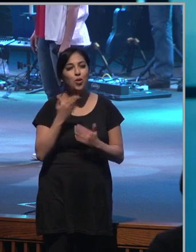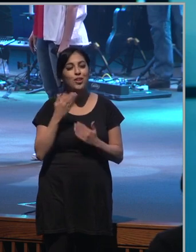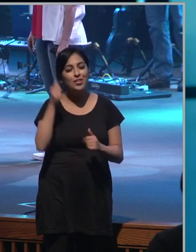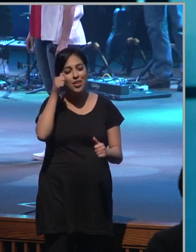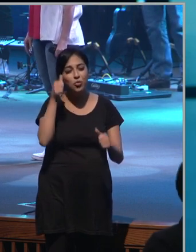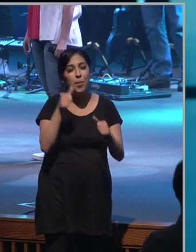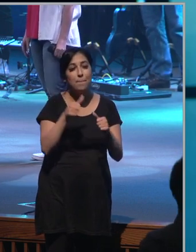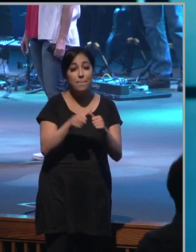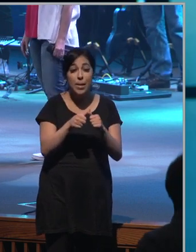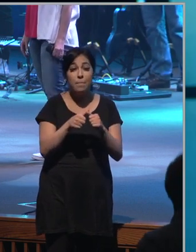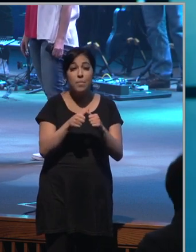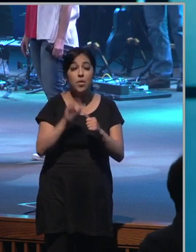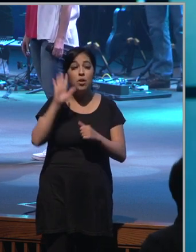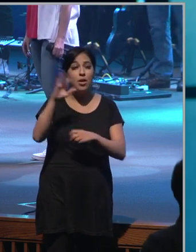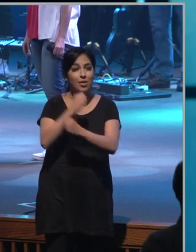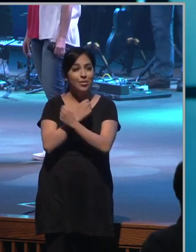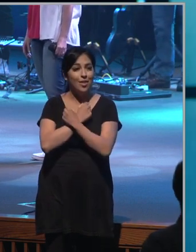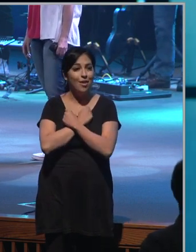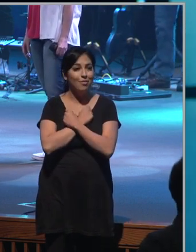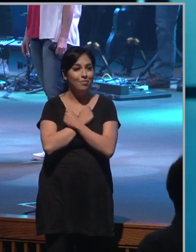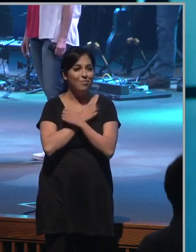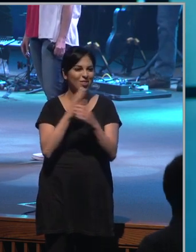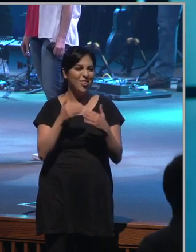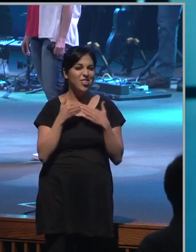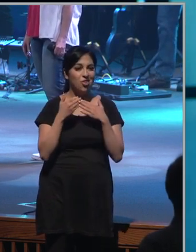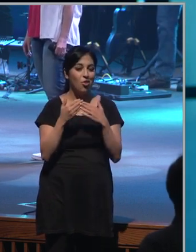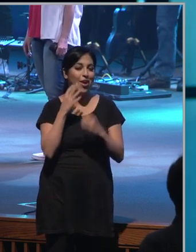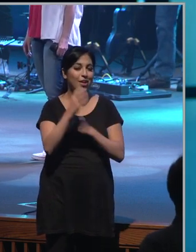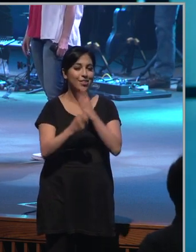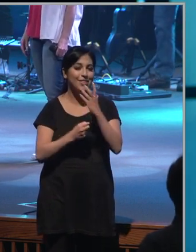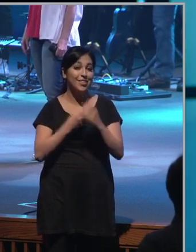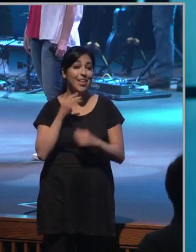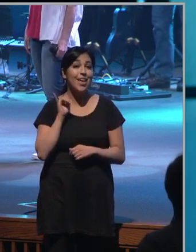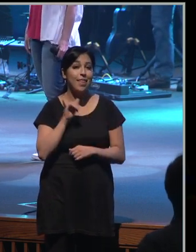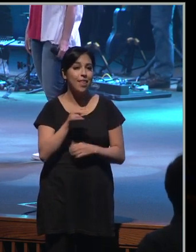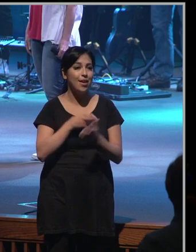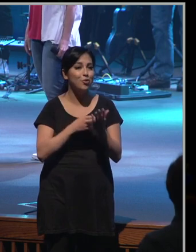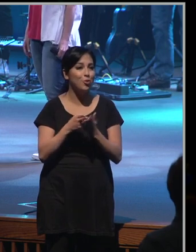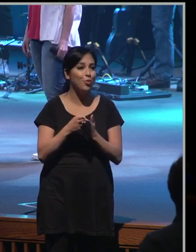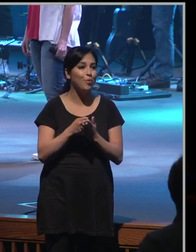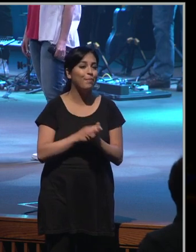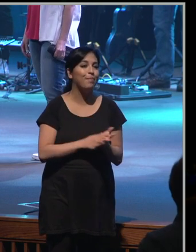of his love for us. So let's sing that truth and continue to worship.